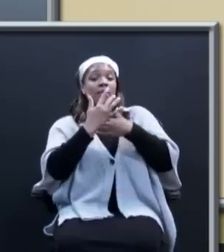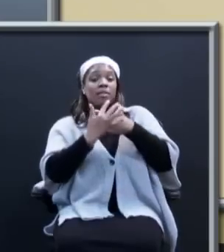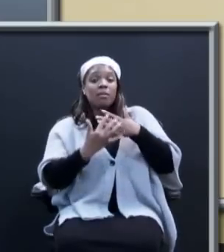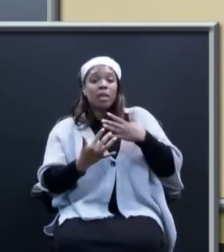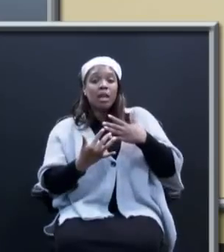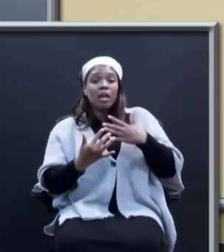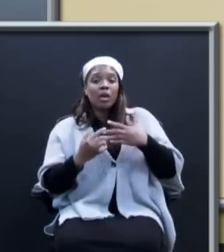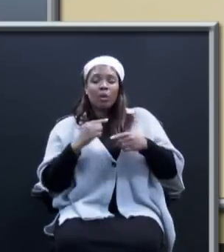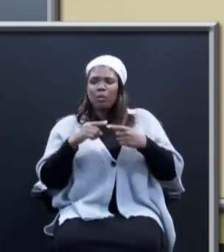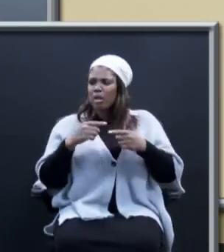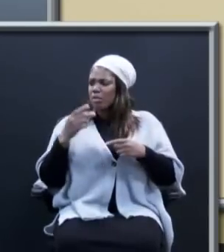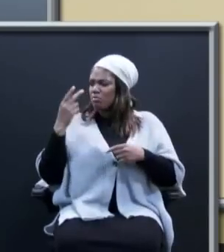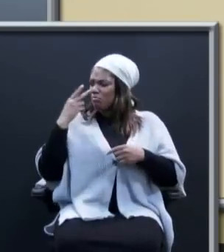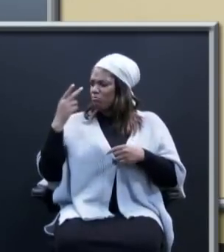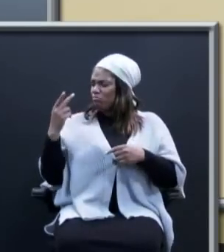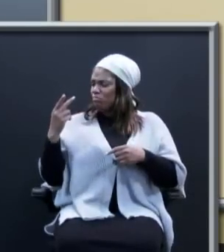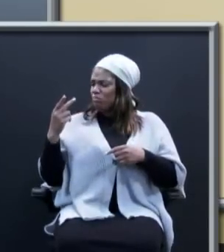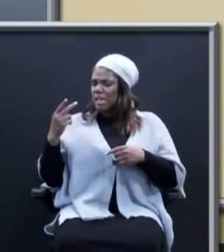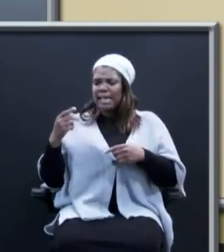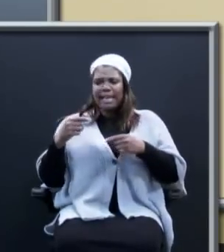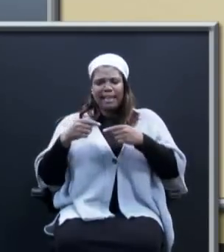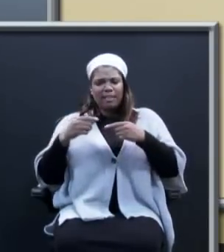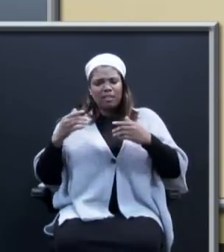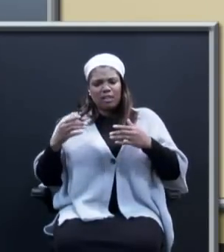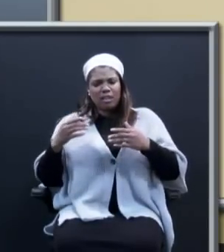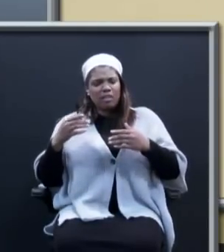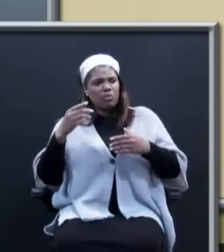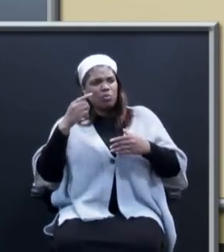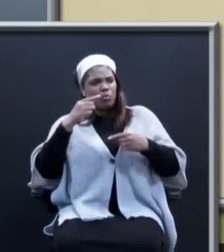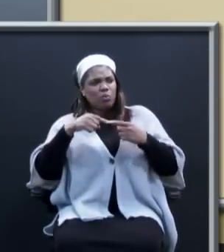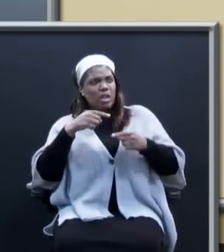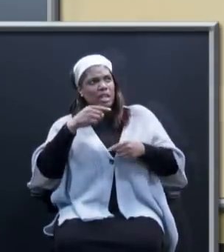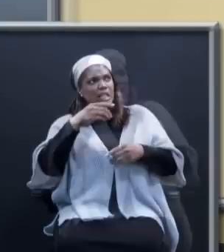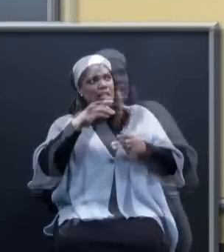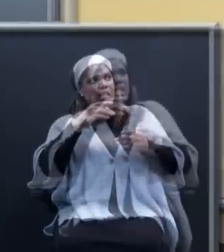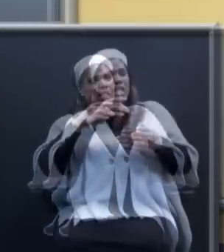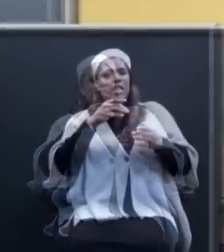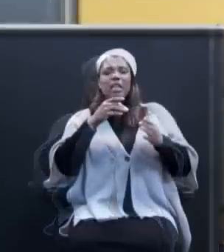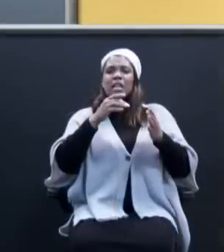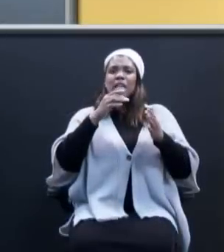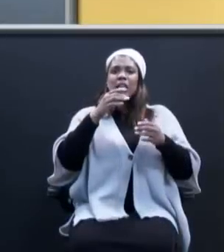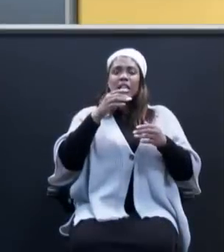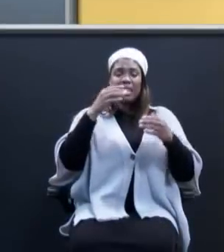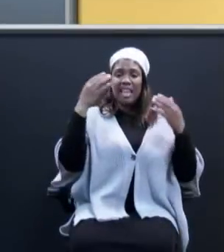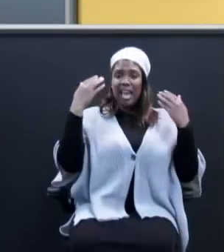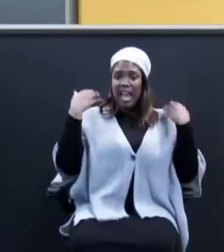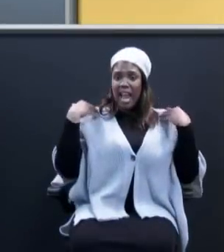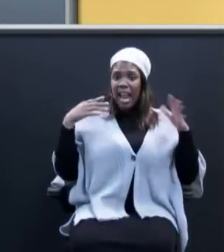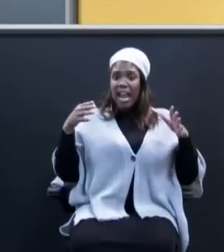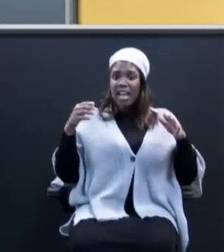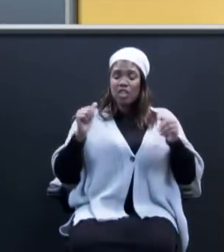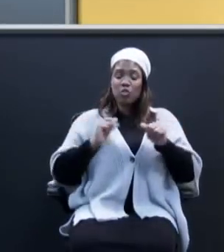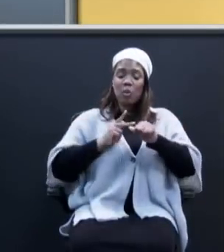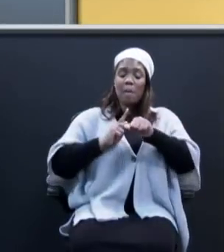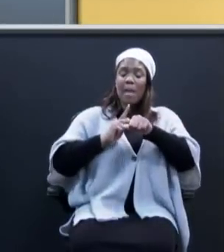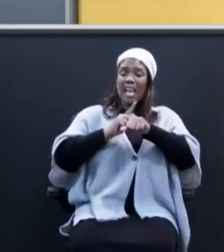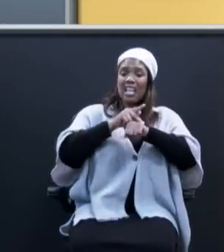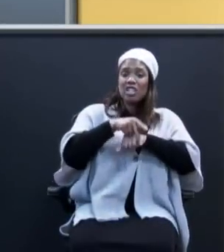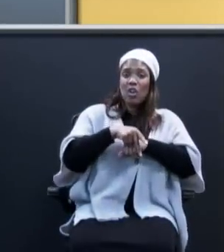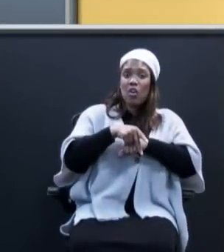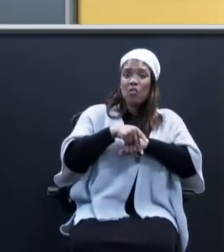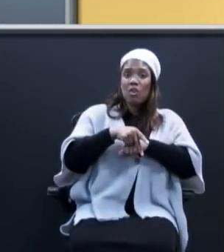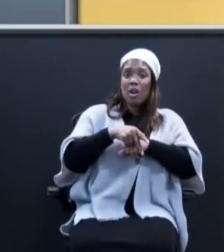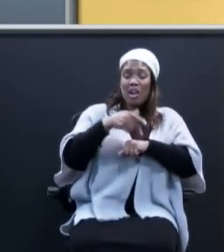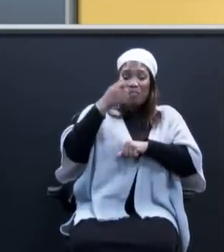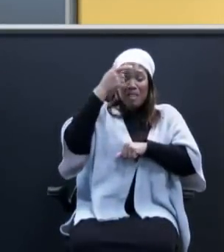and the robber or the righteous man or woman. When I see the blood. When I see the blood. Because no matter what you've been or what you